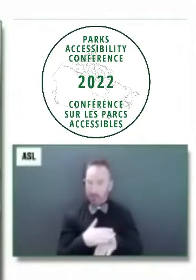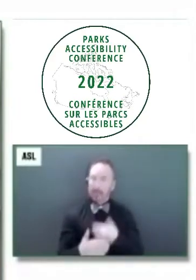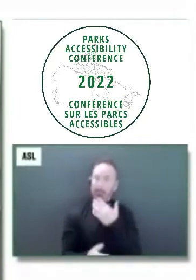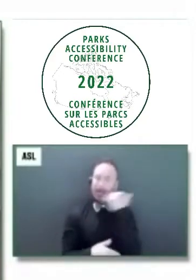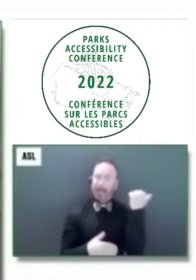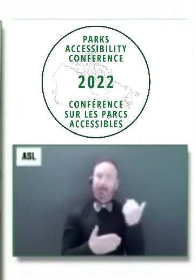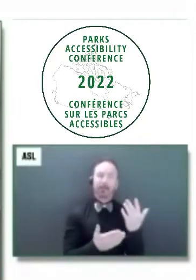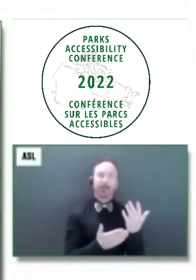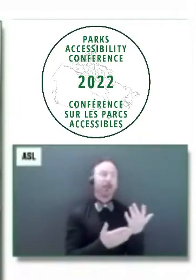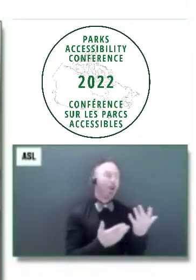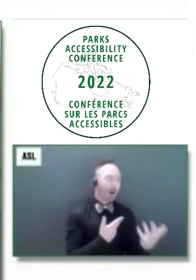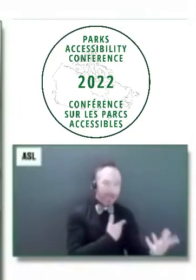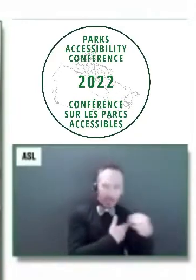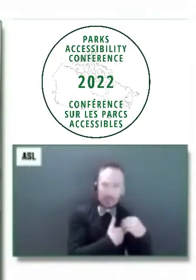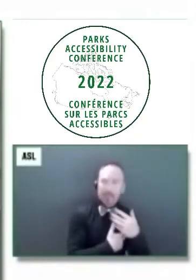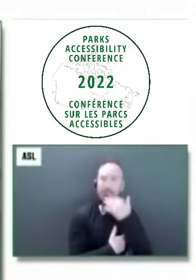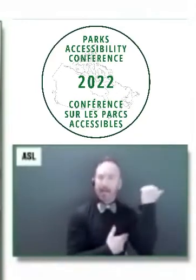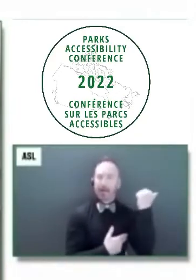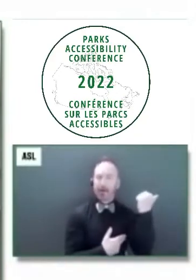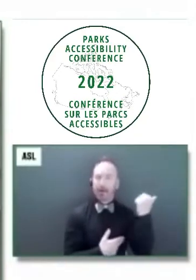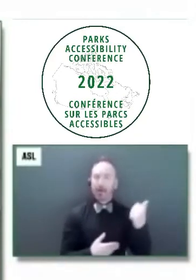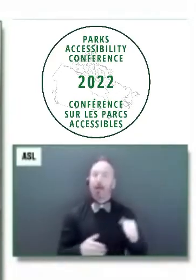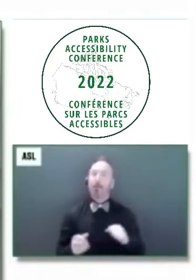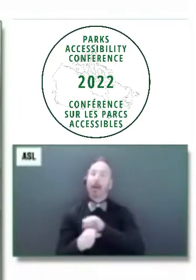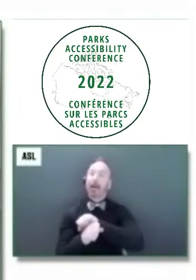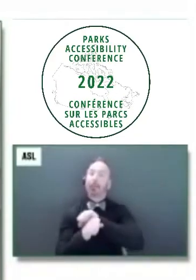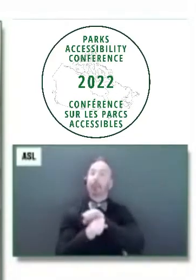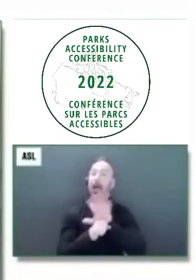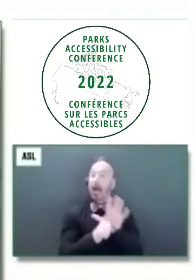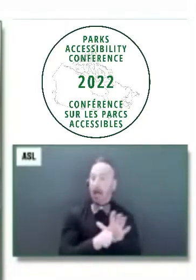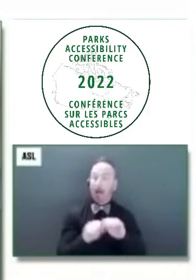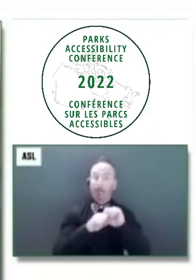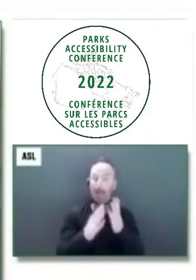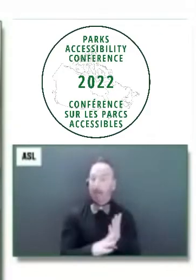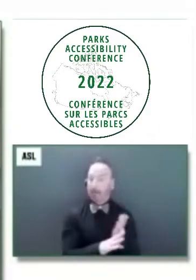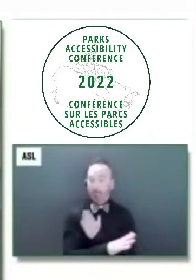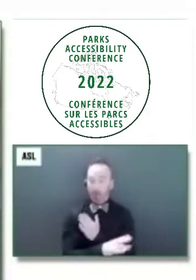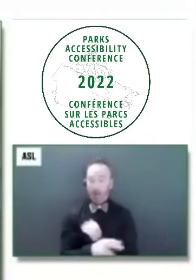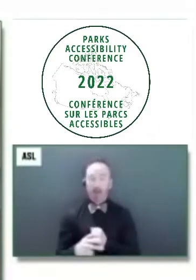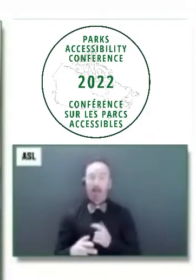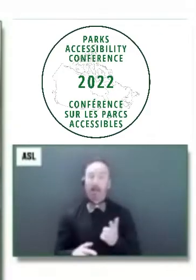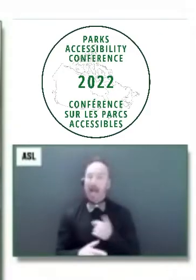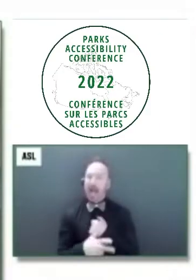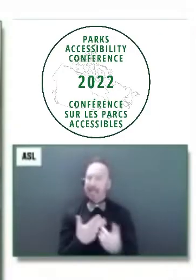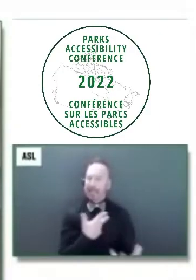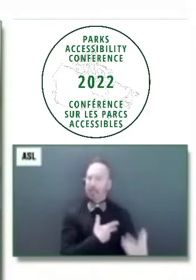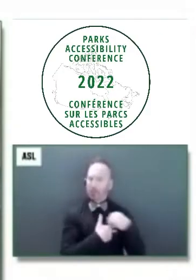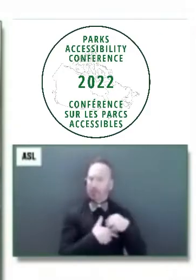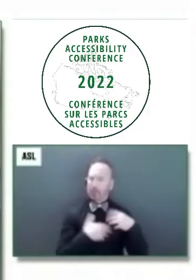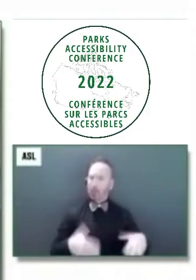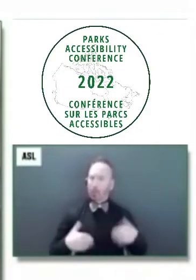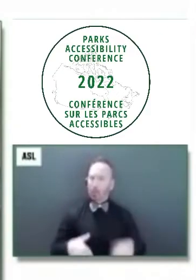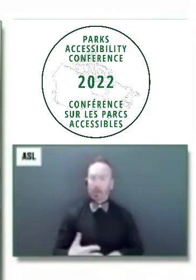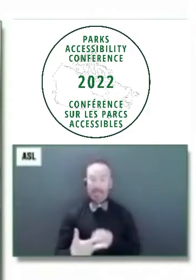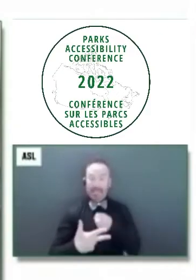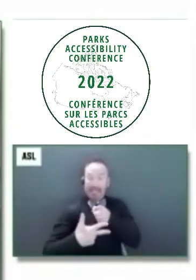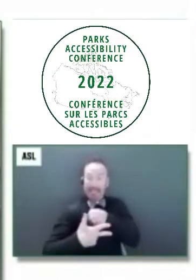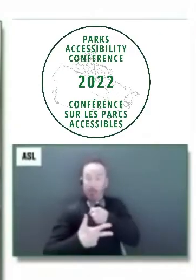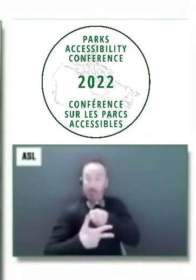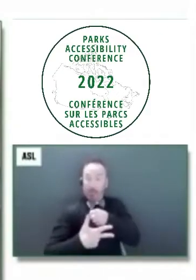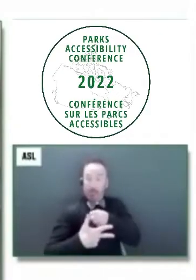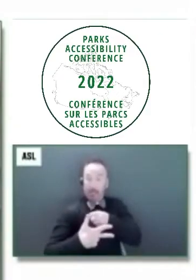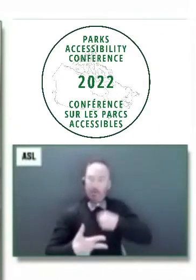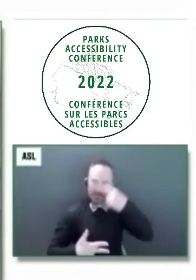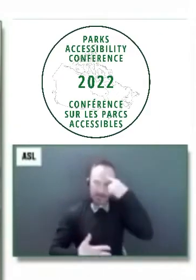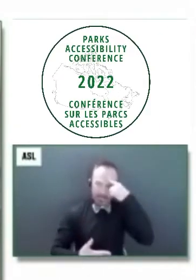pre-pandemic, most inclusive of all. First, coffee shop number one is emblematic of how we're taught to think about accessibility and how